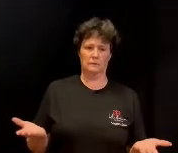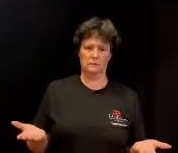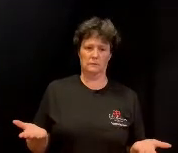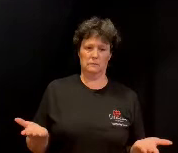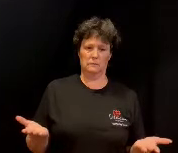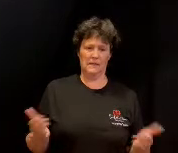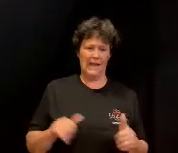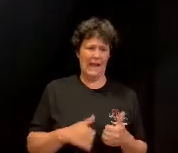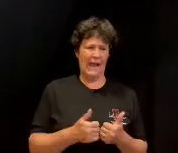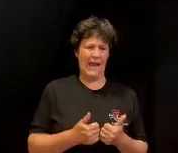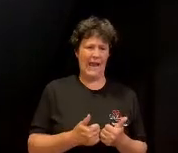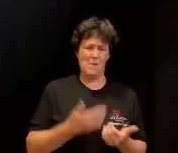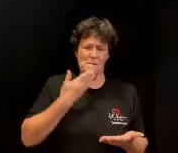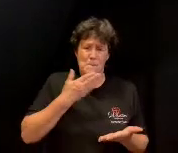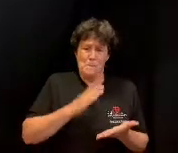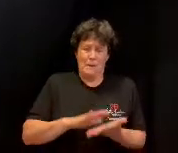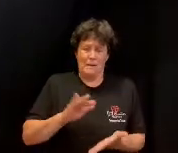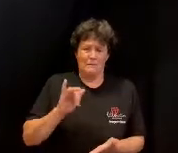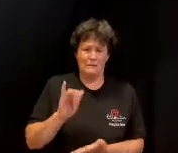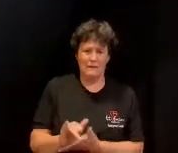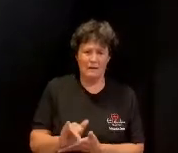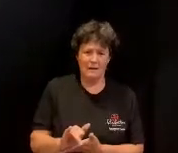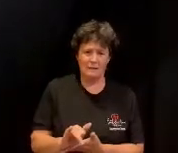How crooked is that?